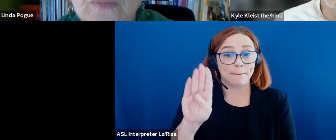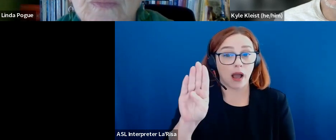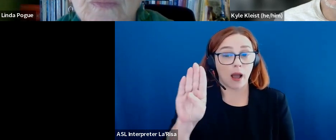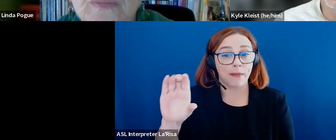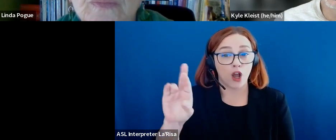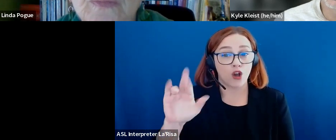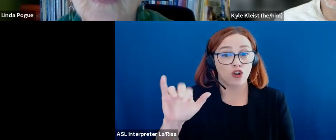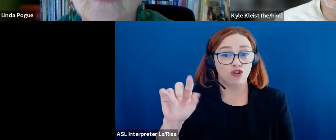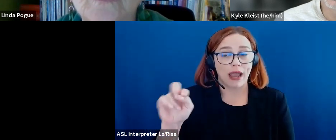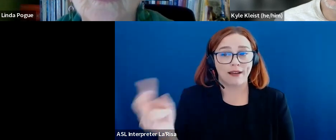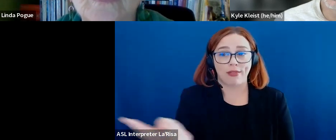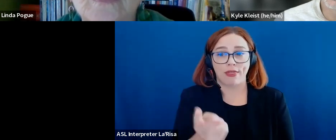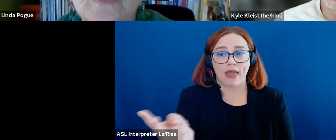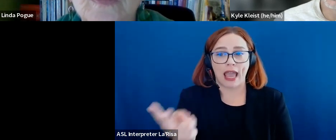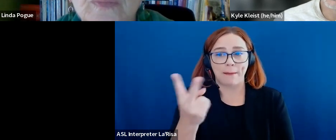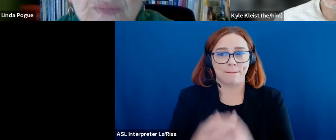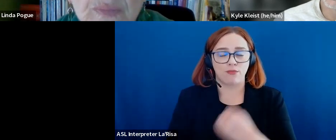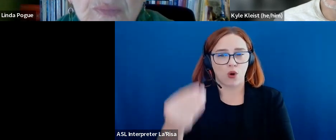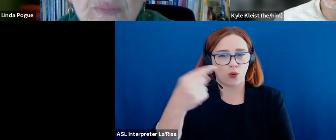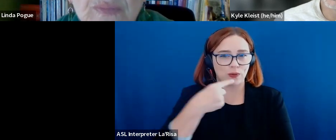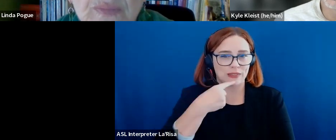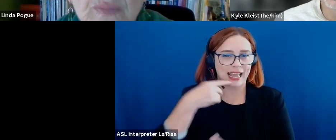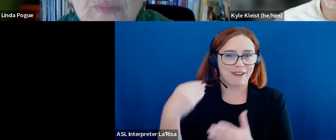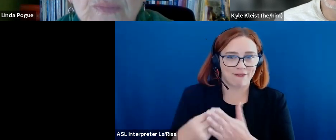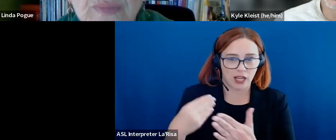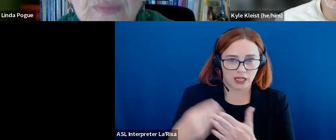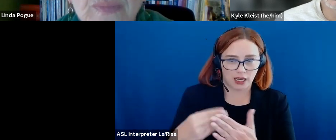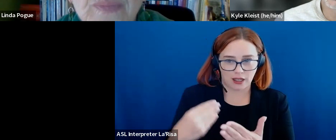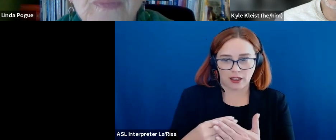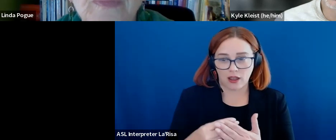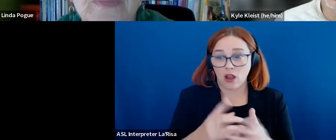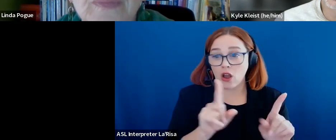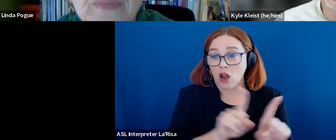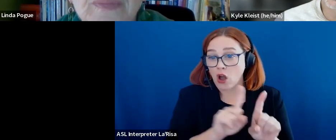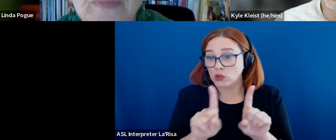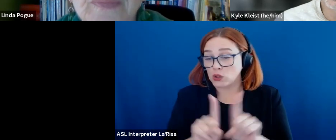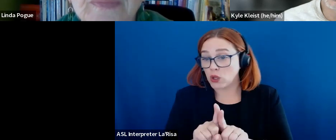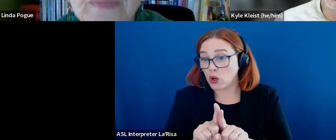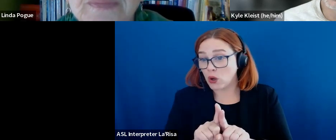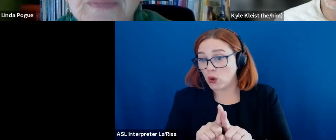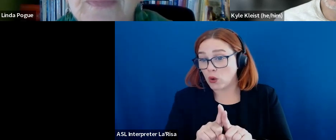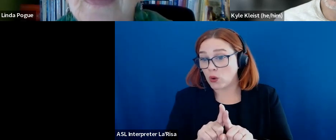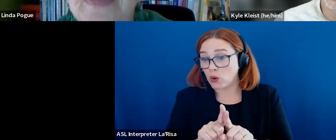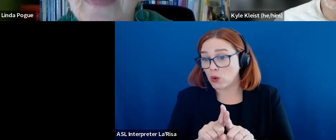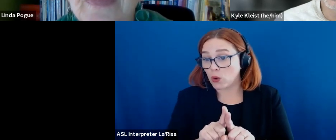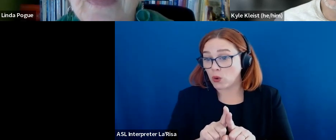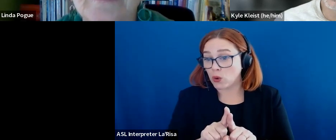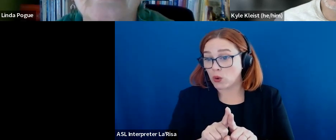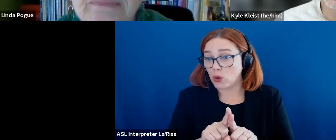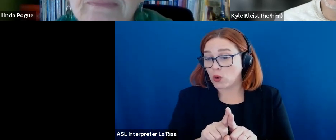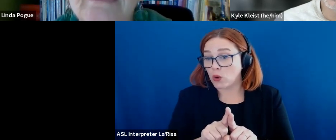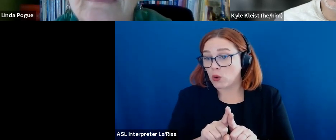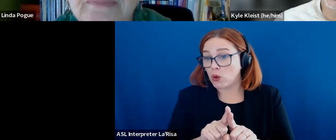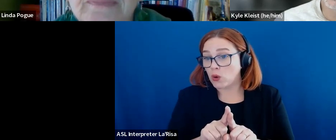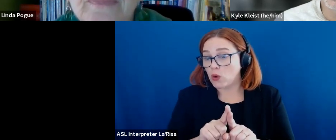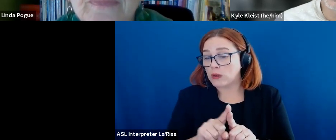Jake also says our biggest barrier would be that counting myself, my seal has 4 employees, though